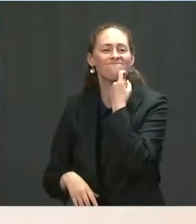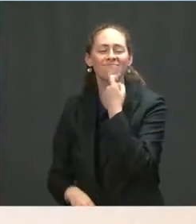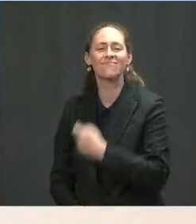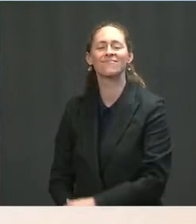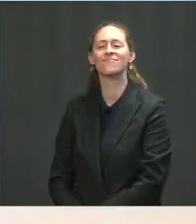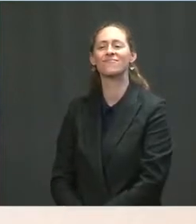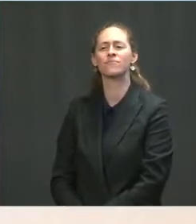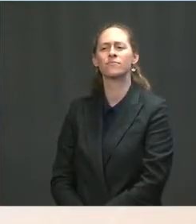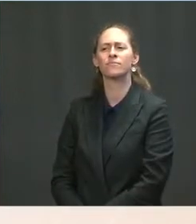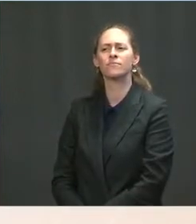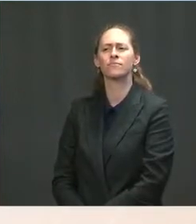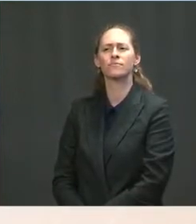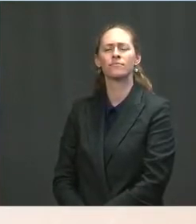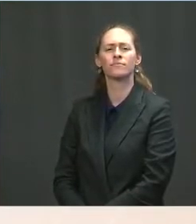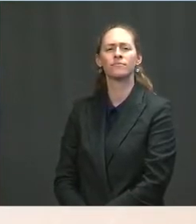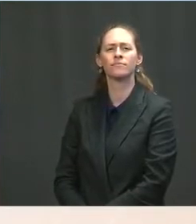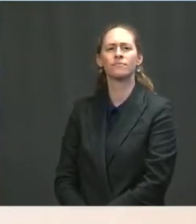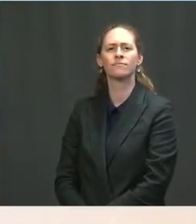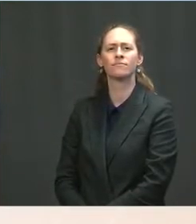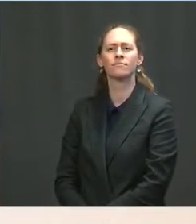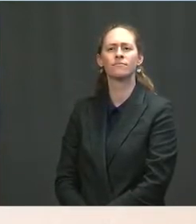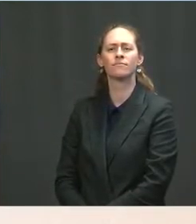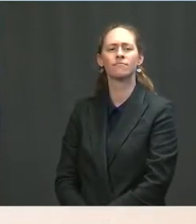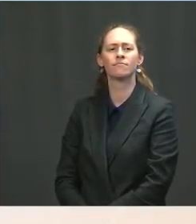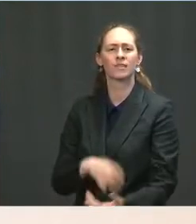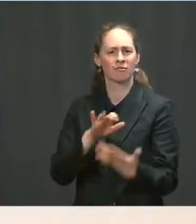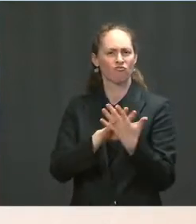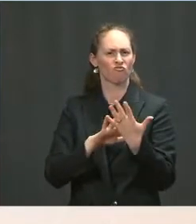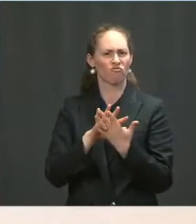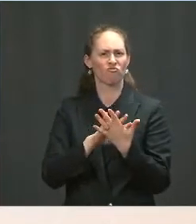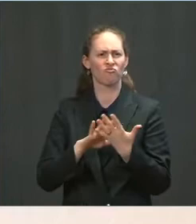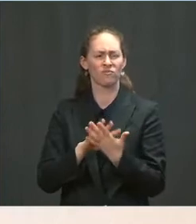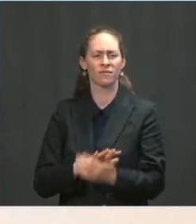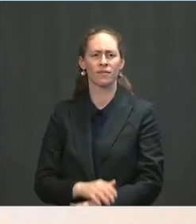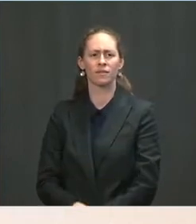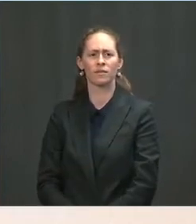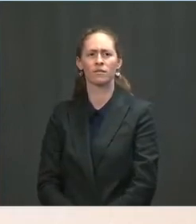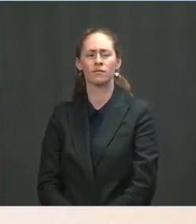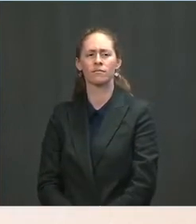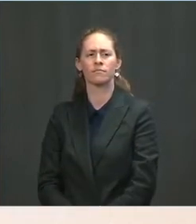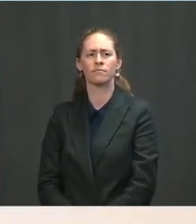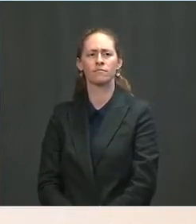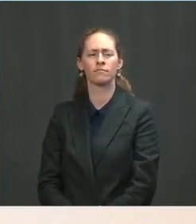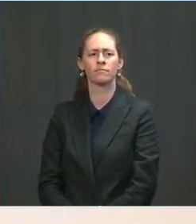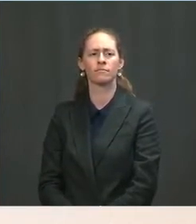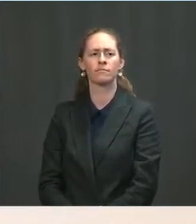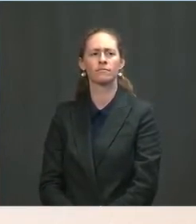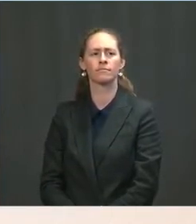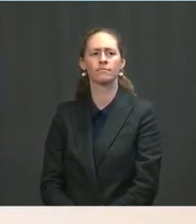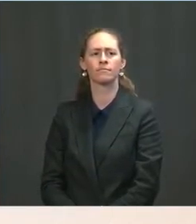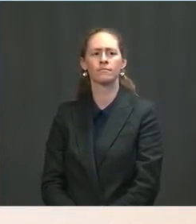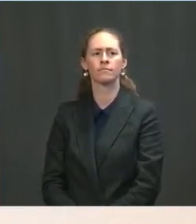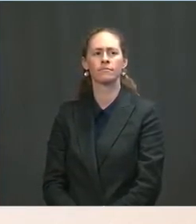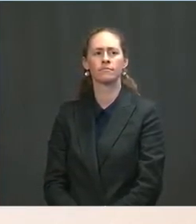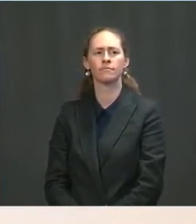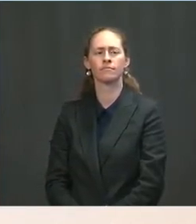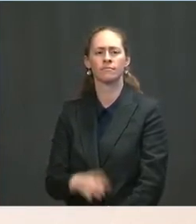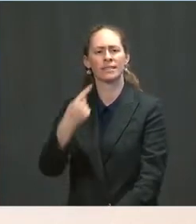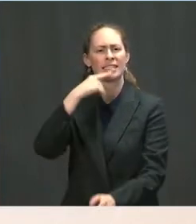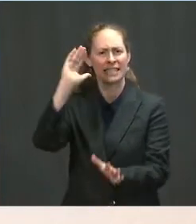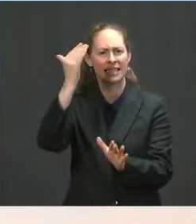more dire than the administration has characterized it. I wanted to read a few quotes from it. It said, quote, "Given